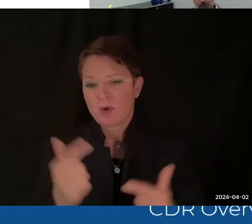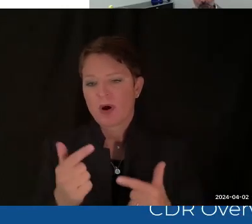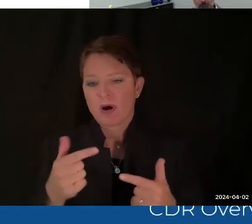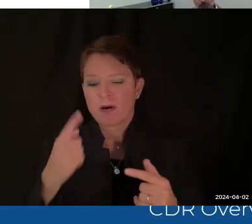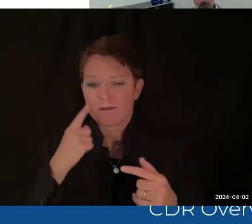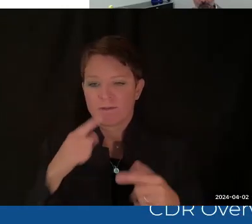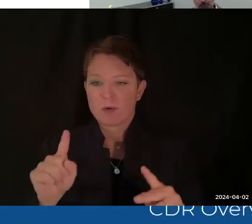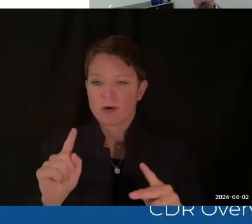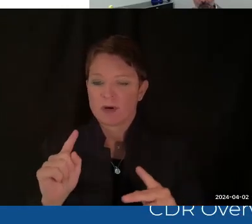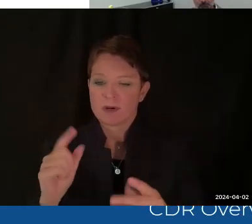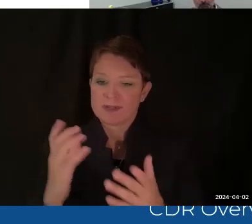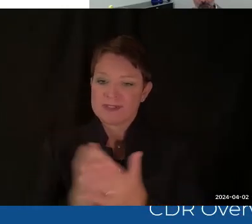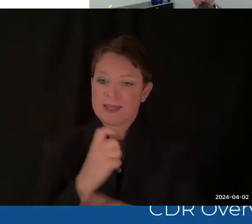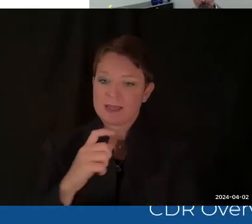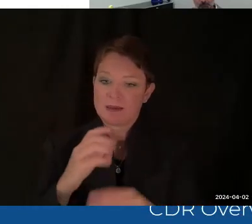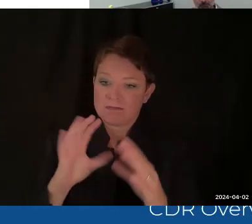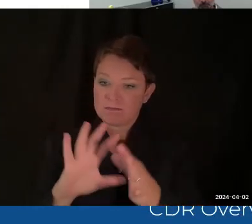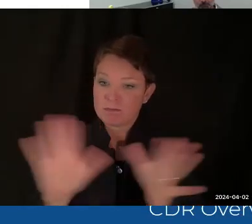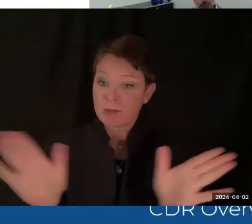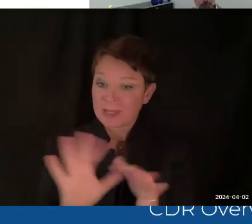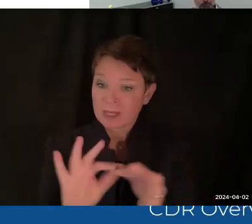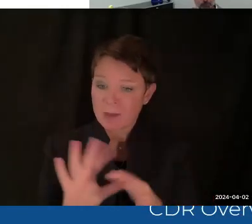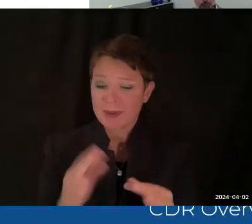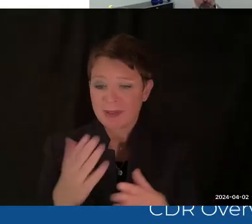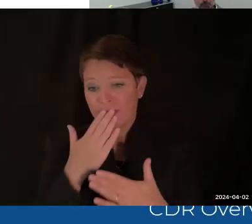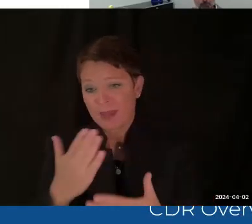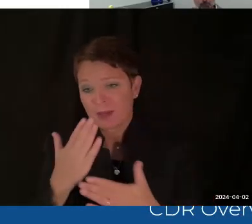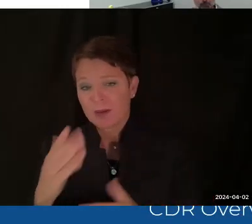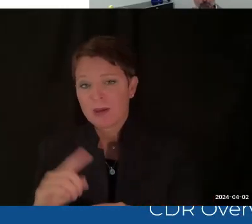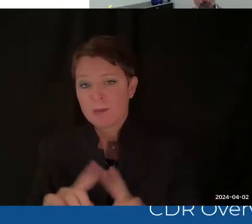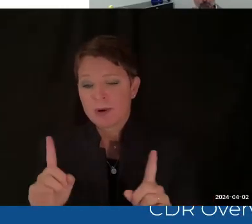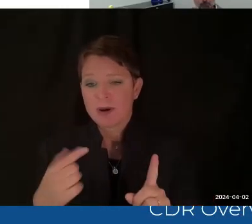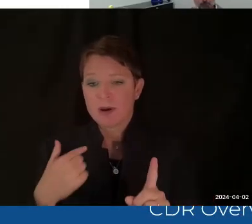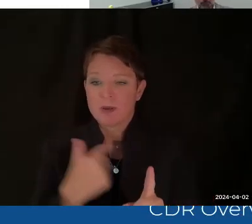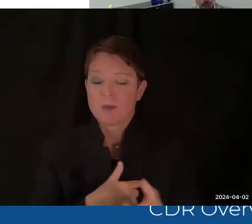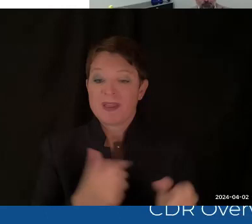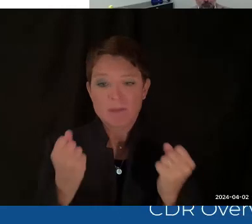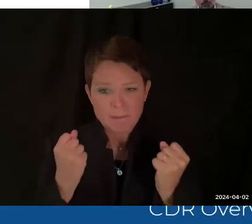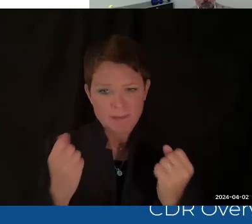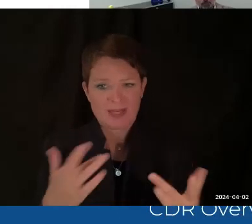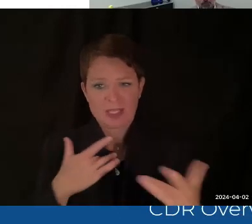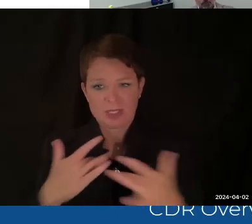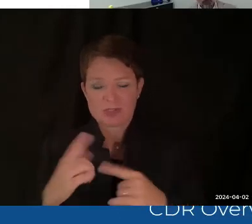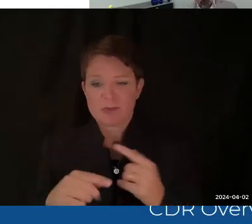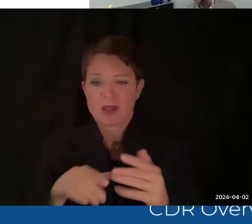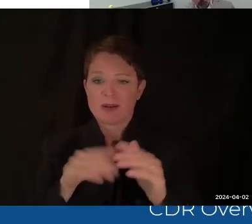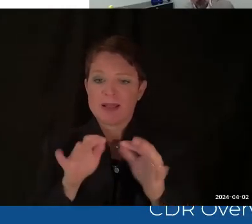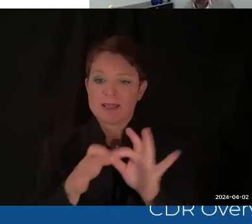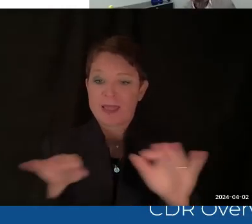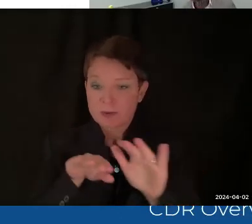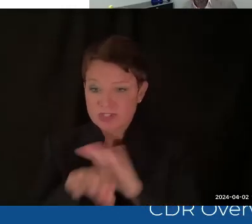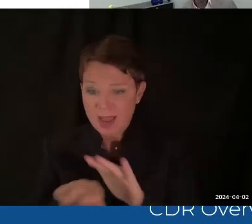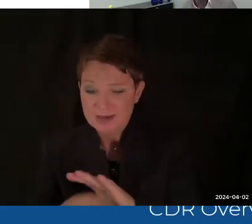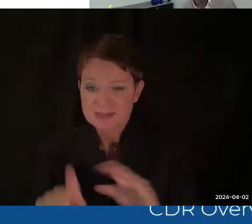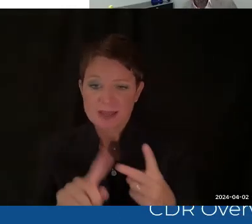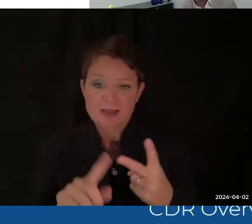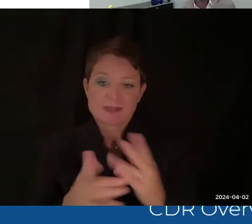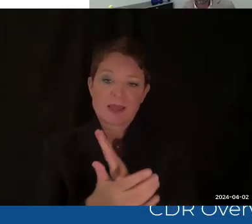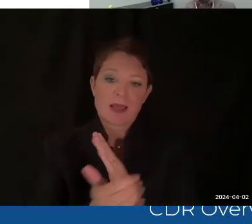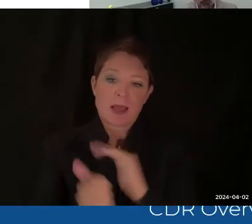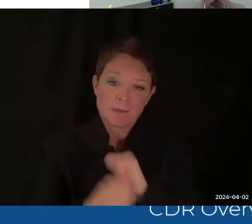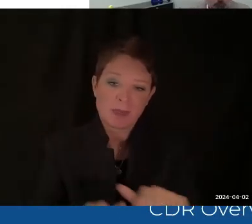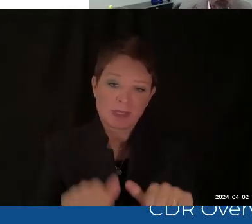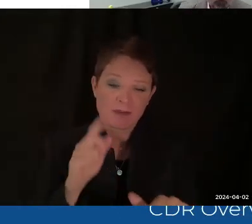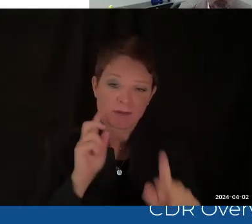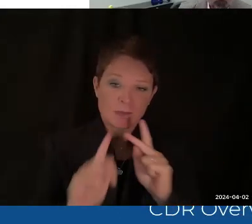for taking public comment. I think it's appreciated. Although, we have lots of concerns about language access, about the ability of folks who